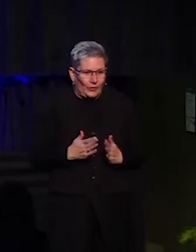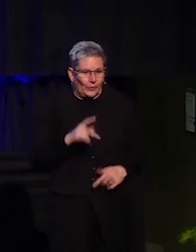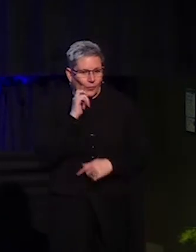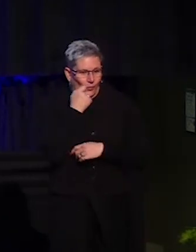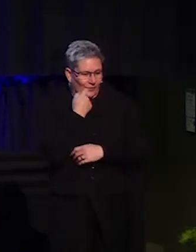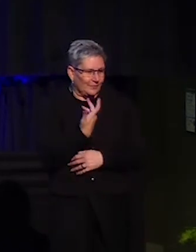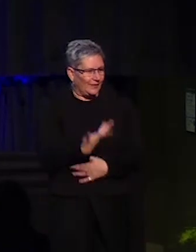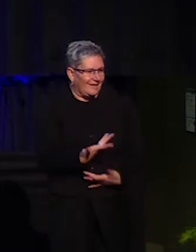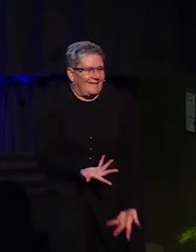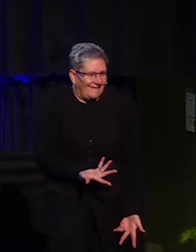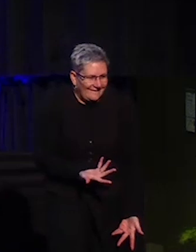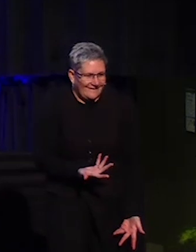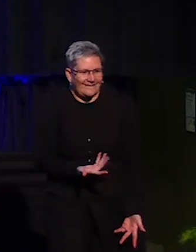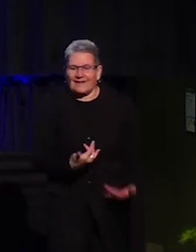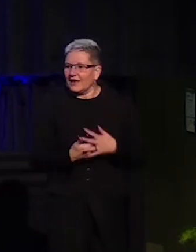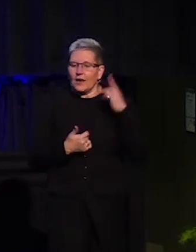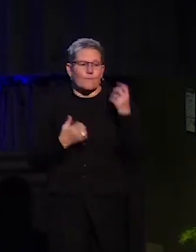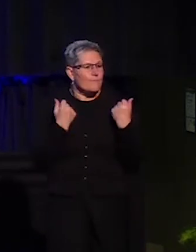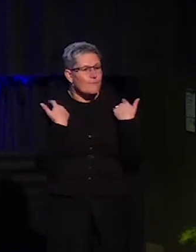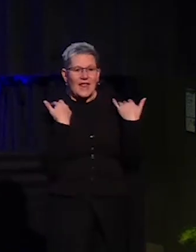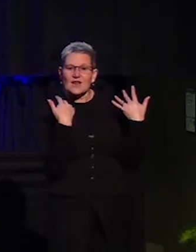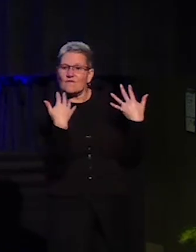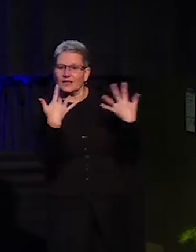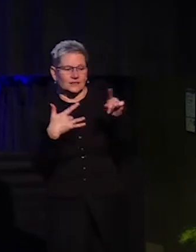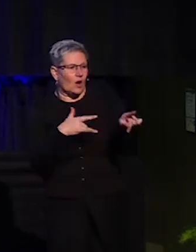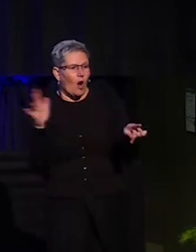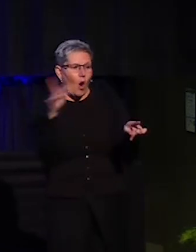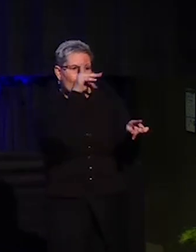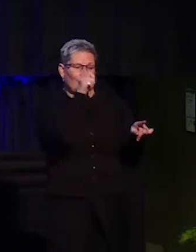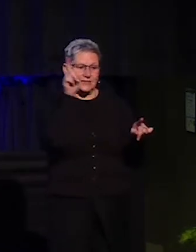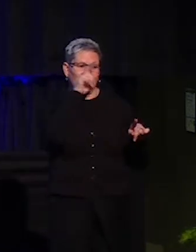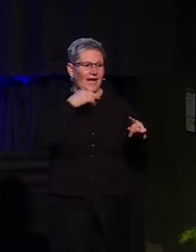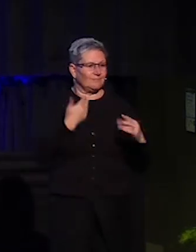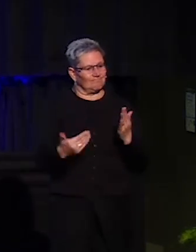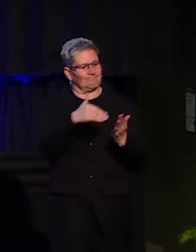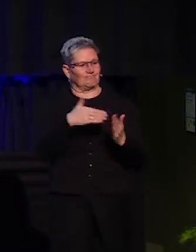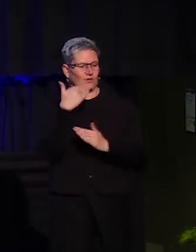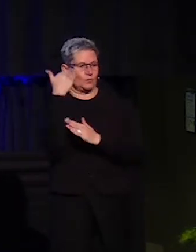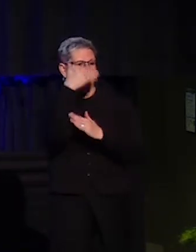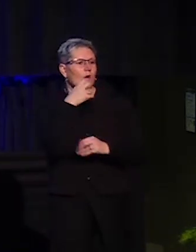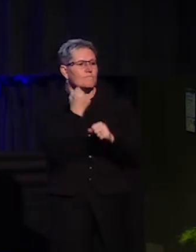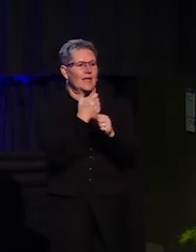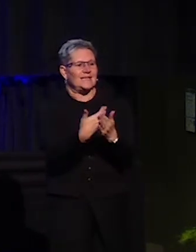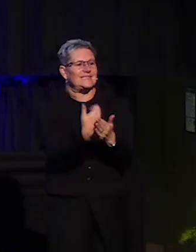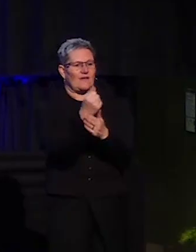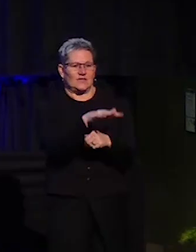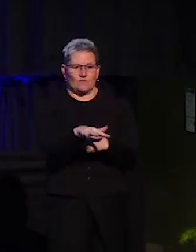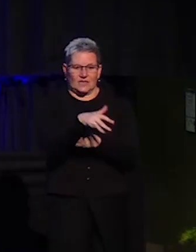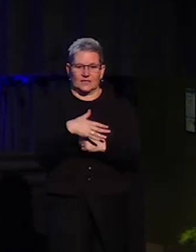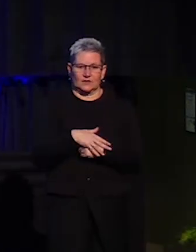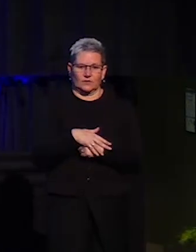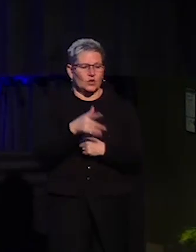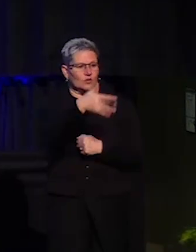But what I want you to know is that there are many of us, including all of the people you're going to hear from today, who want to create safe spaces for you to